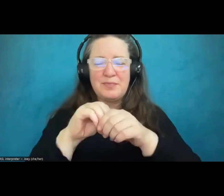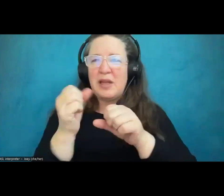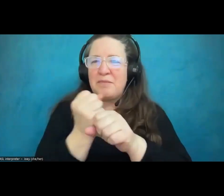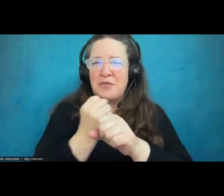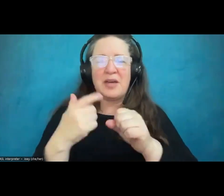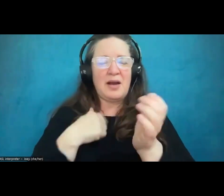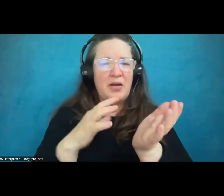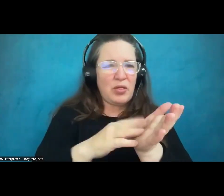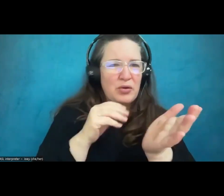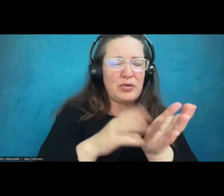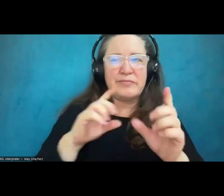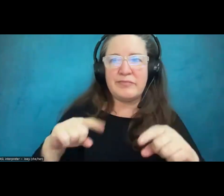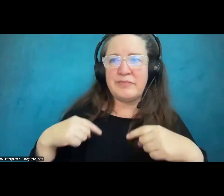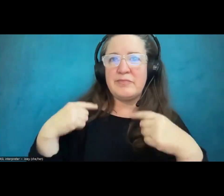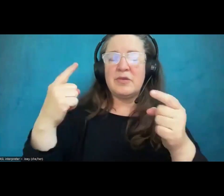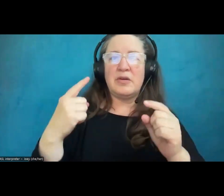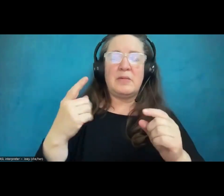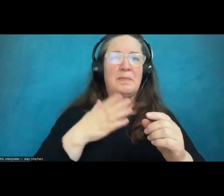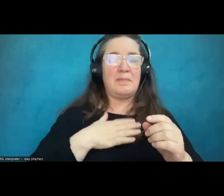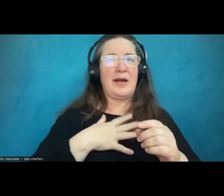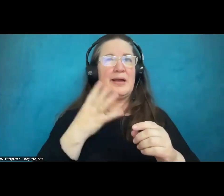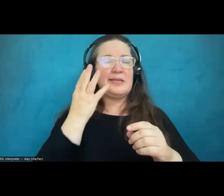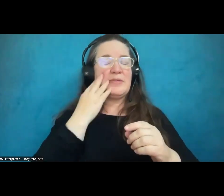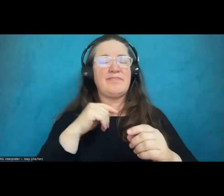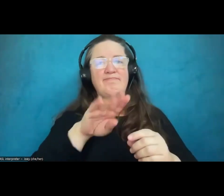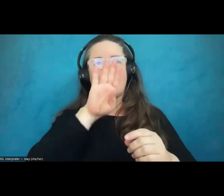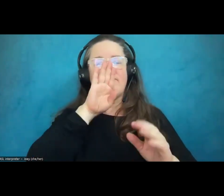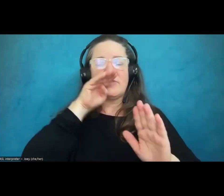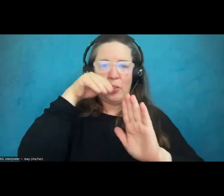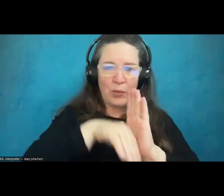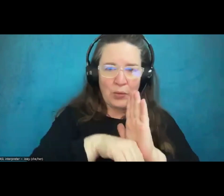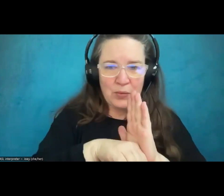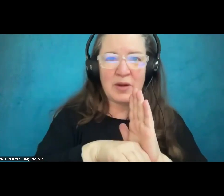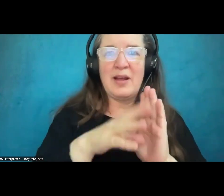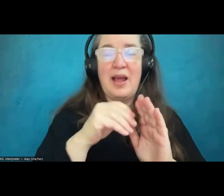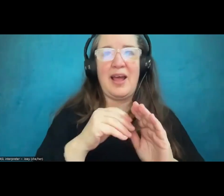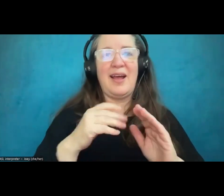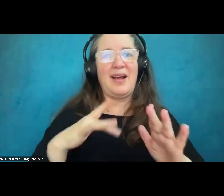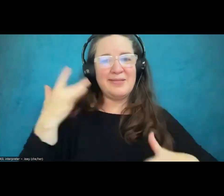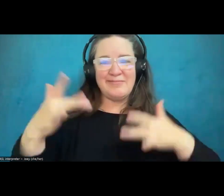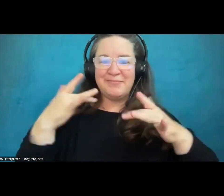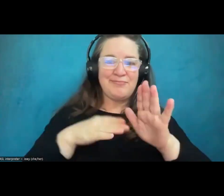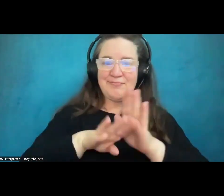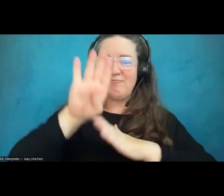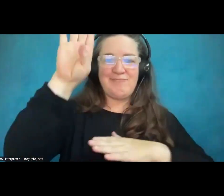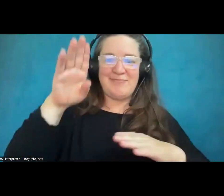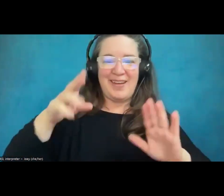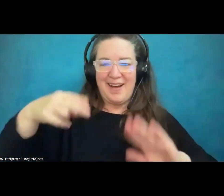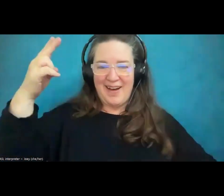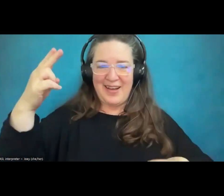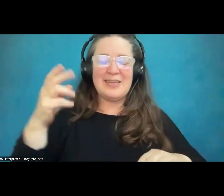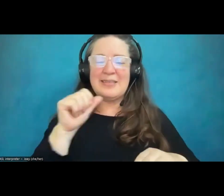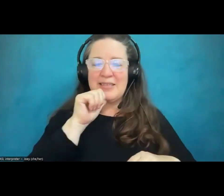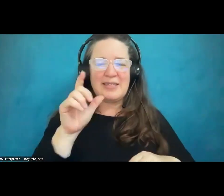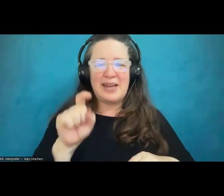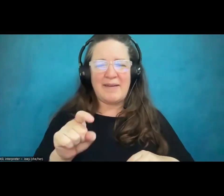the highs, the journey in between. I had this fancy idea that hope didn't have to be some dreamy thing. It could be